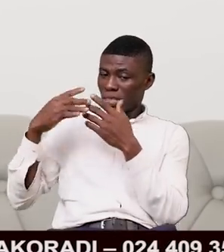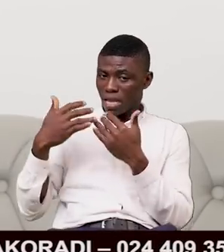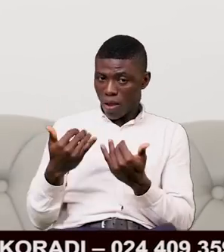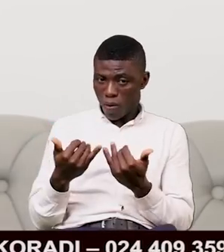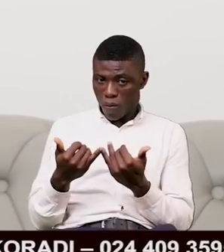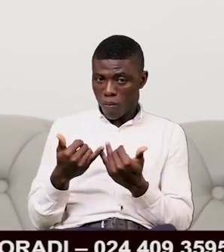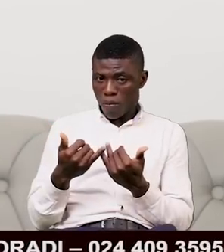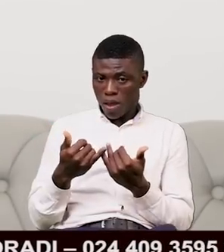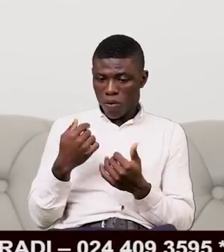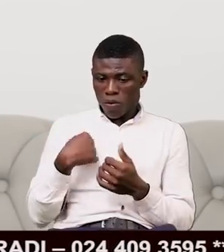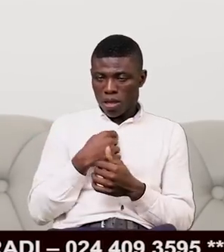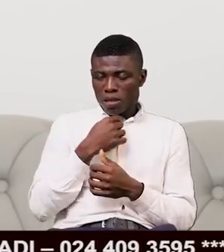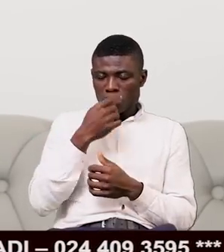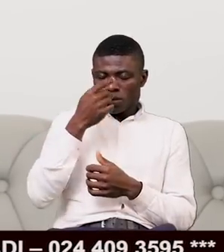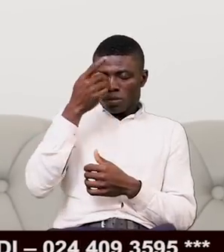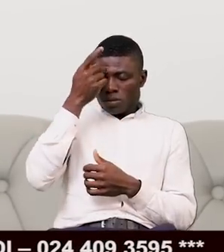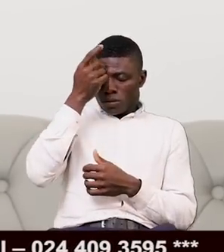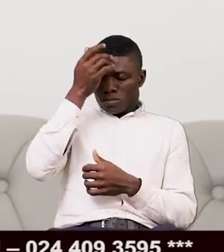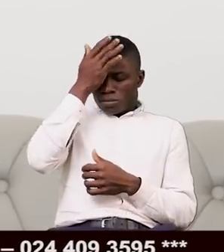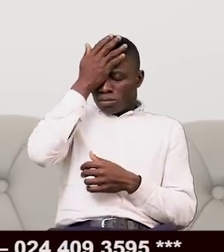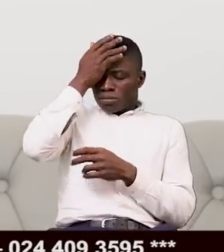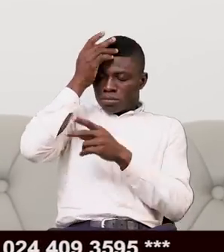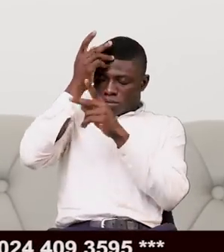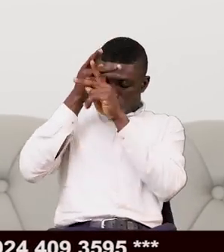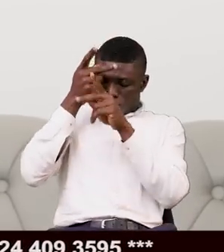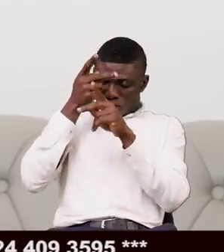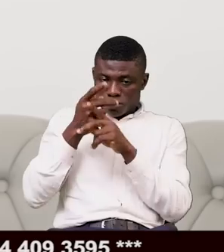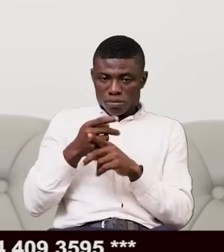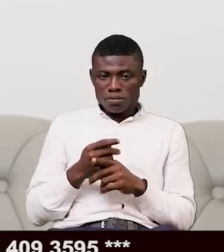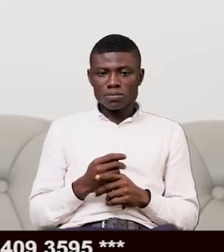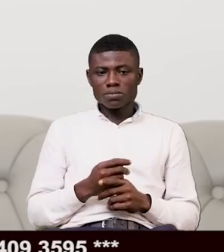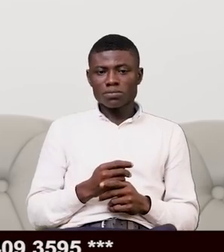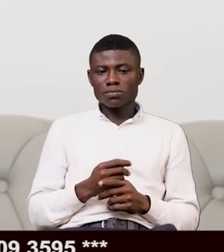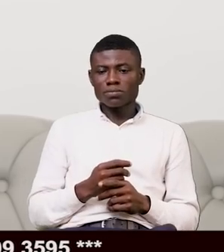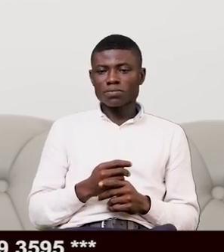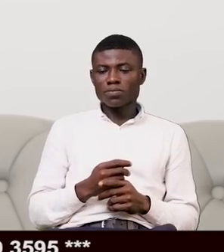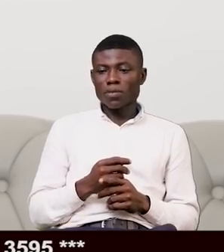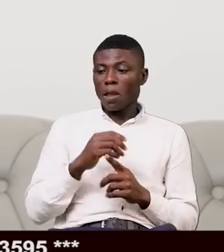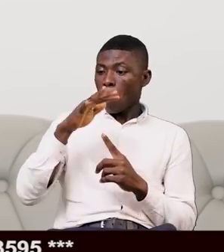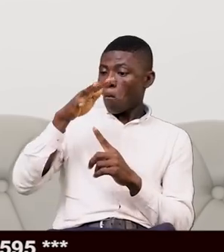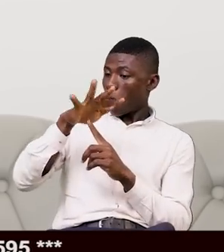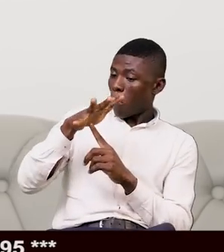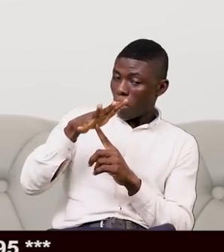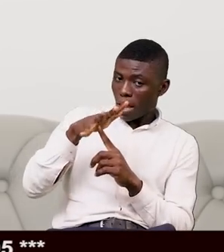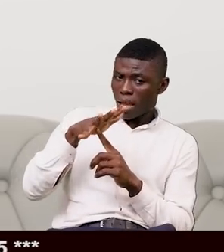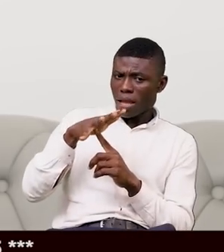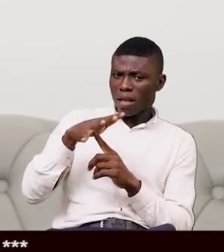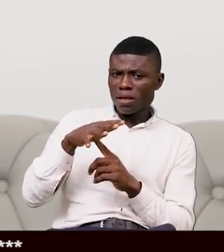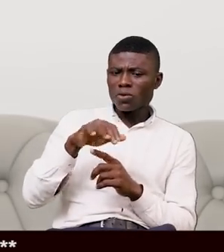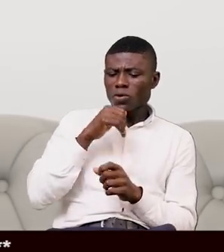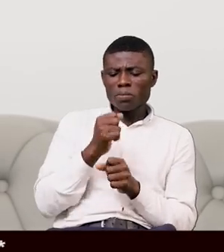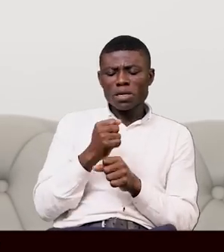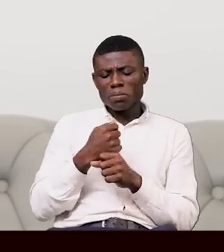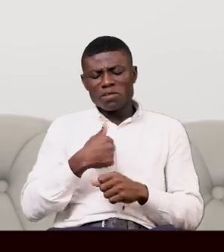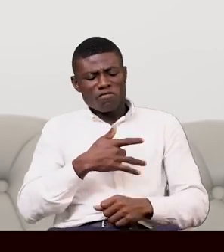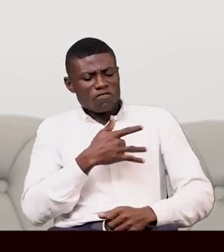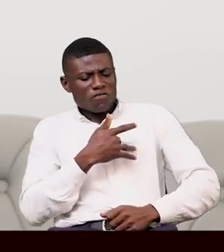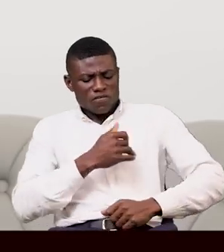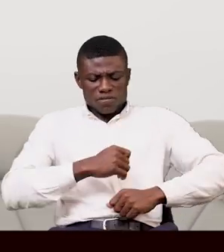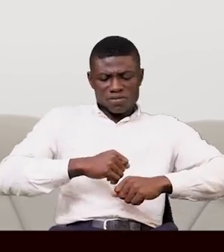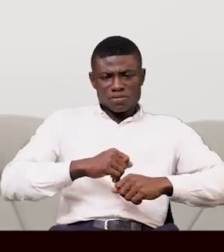eno no e wo ya dwini mu mo meti we fame e ya de a enye me ahohoho a.